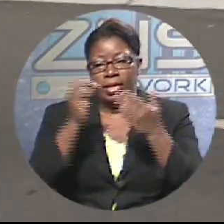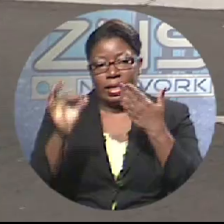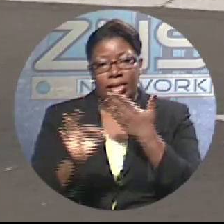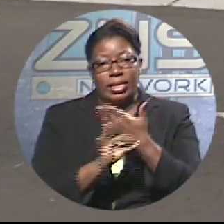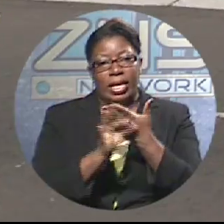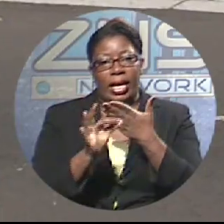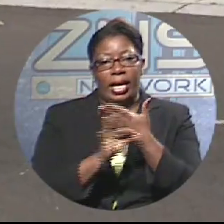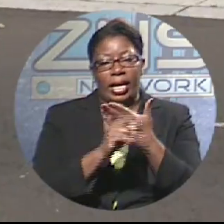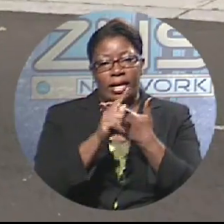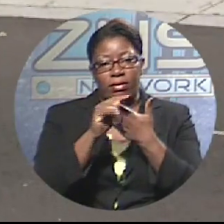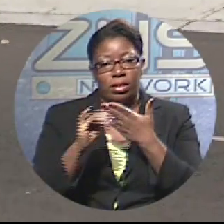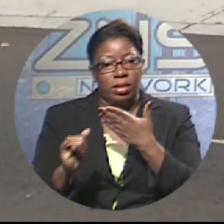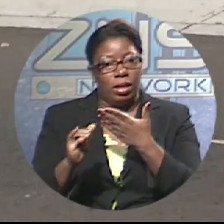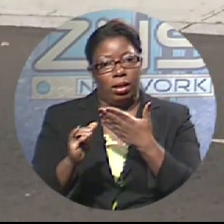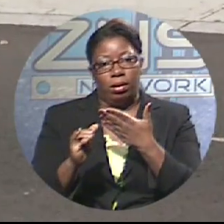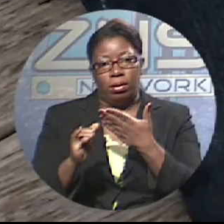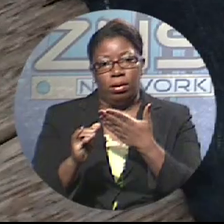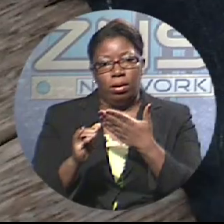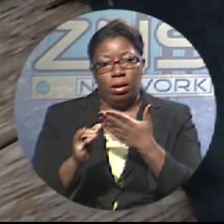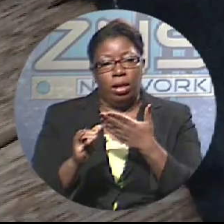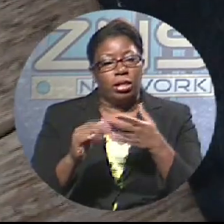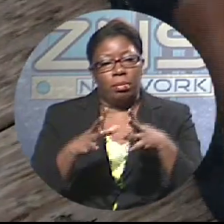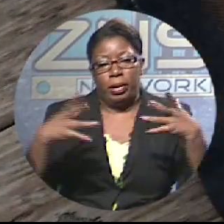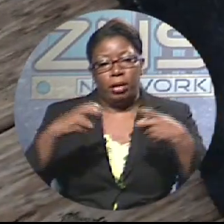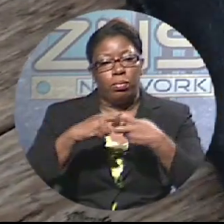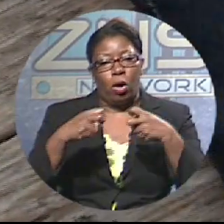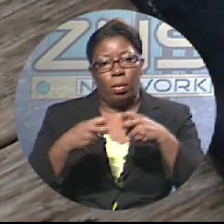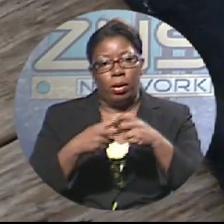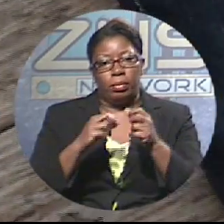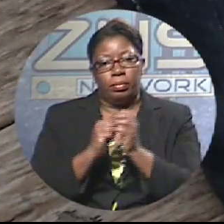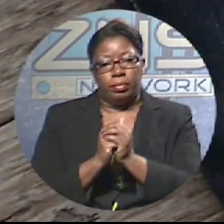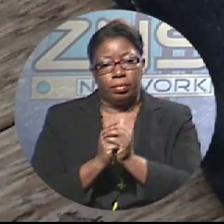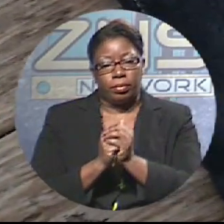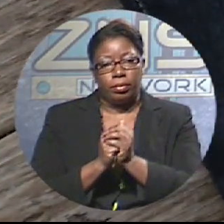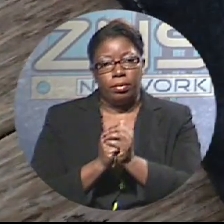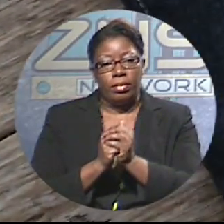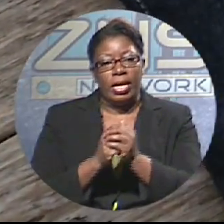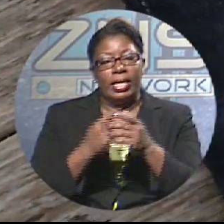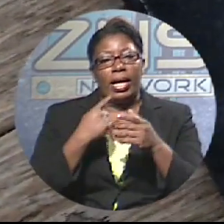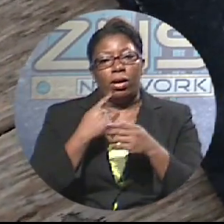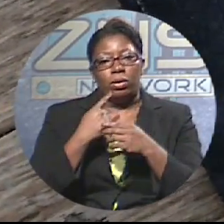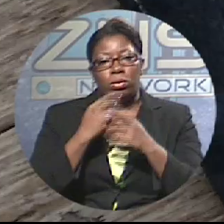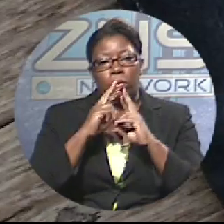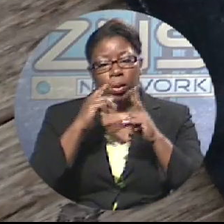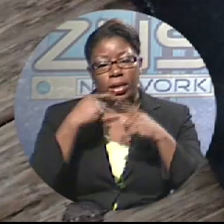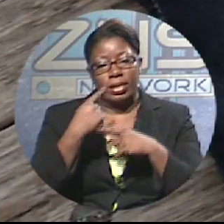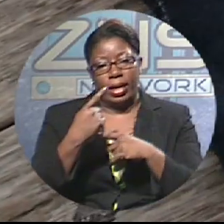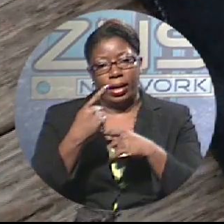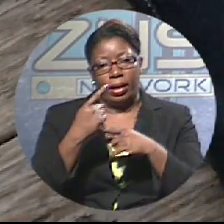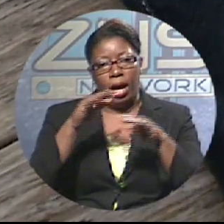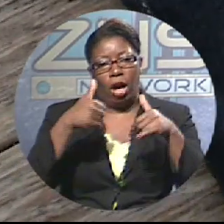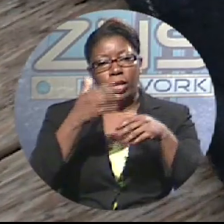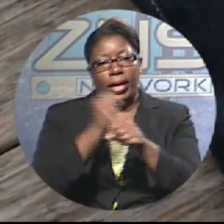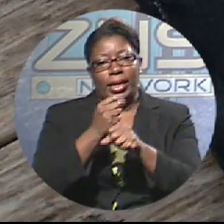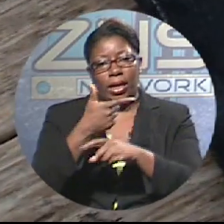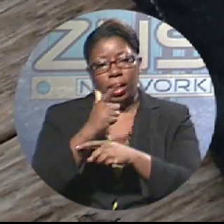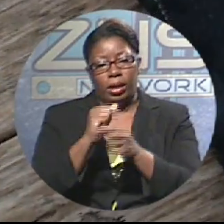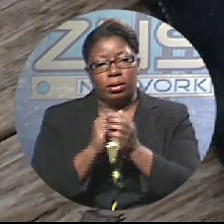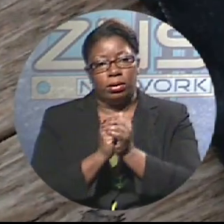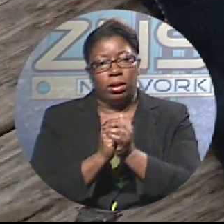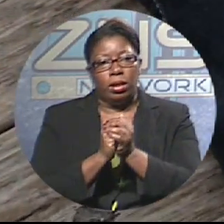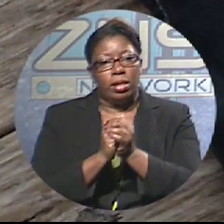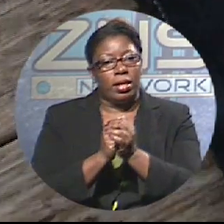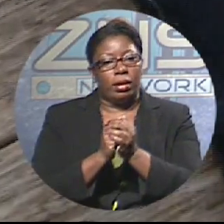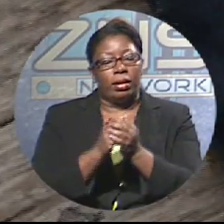getting a gun on the streets is too easy. All you have to do is have your money. Simple as the shotgun what you have, you could buy on the streets for a